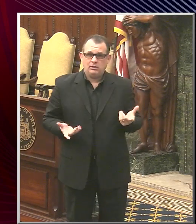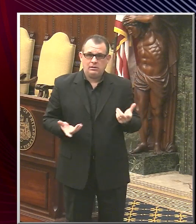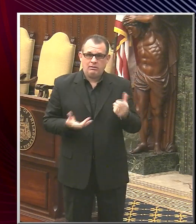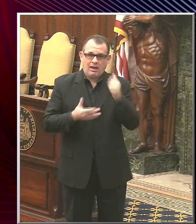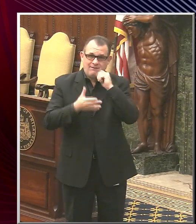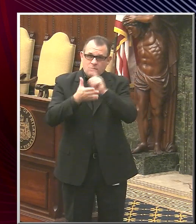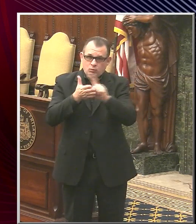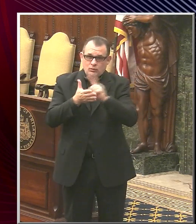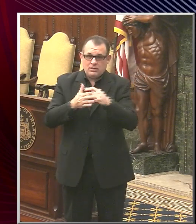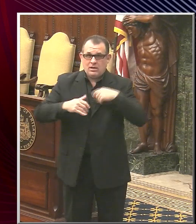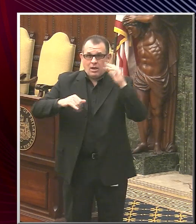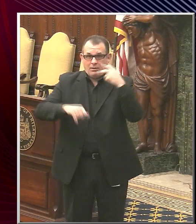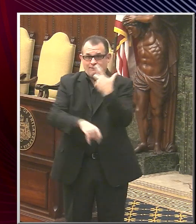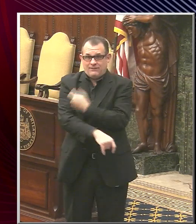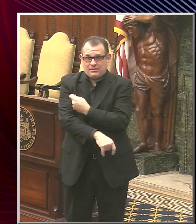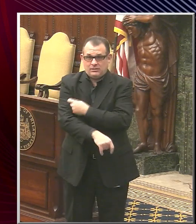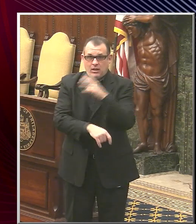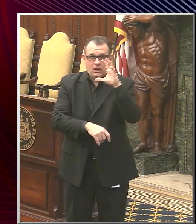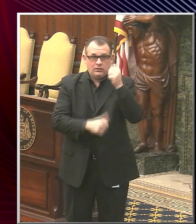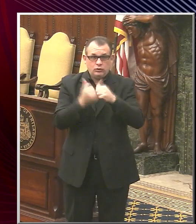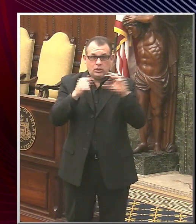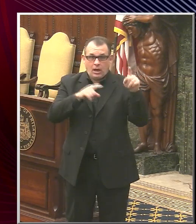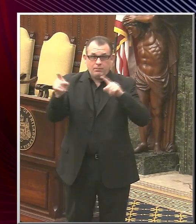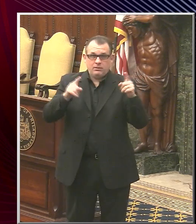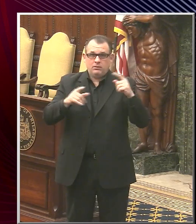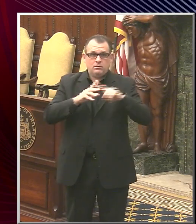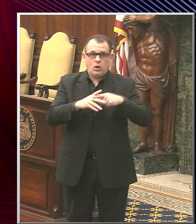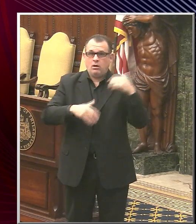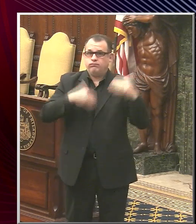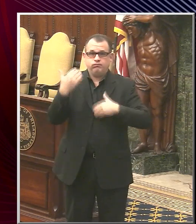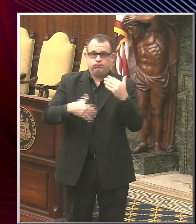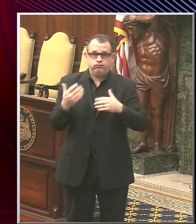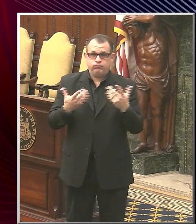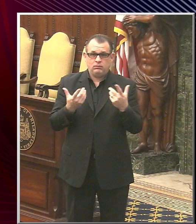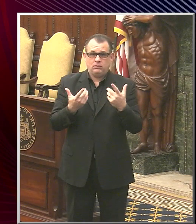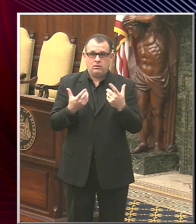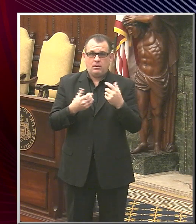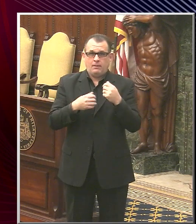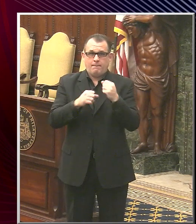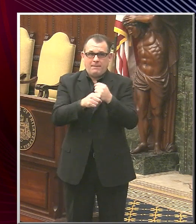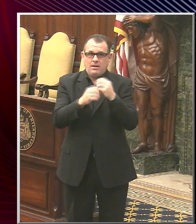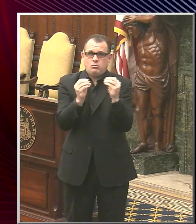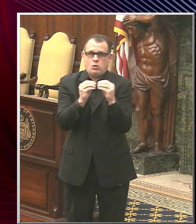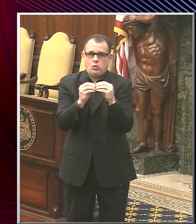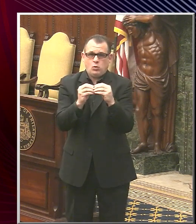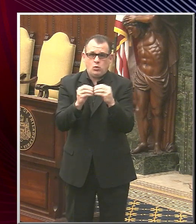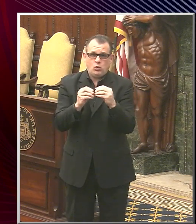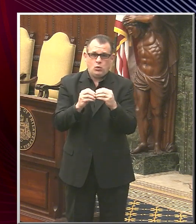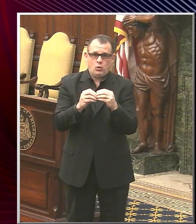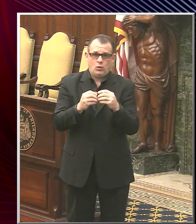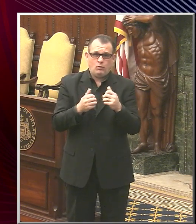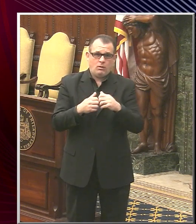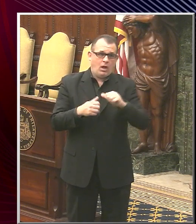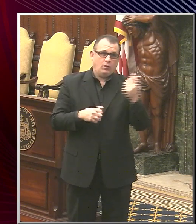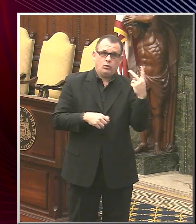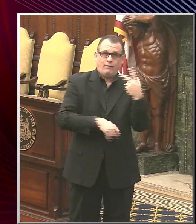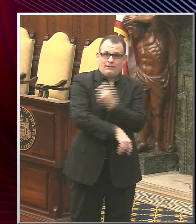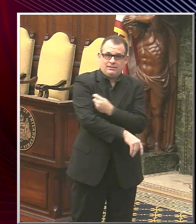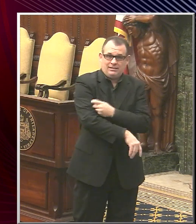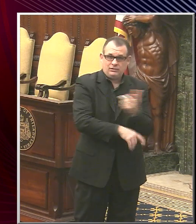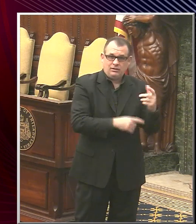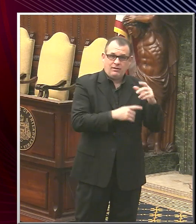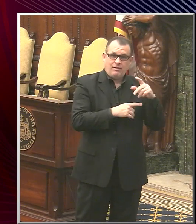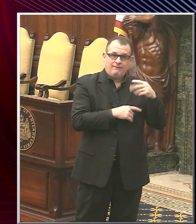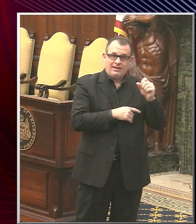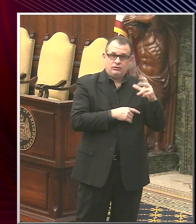that the vaccine manufacturers can speed up production so we get more vaccines. There also are 2 other vaccines that are in phase 3 trials that may be licensed.